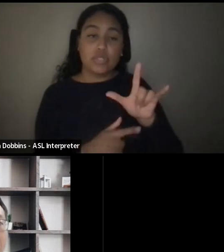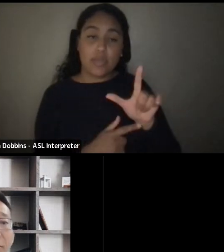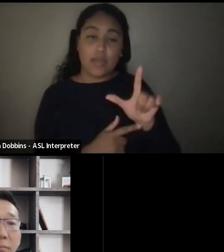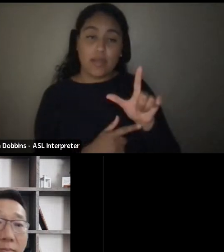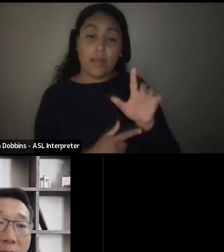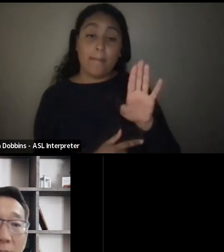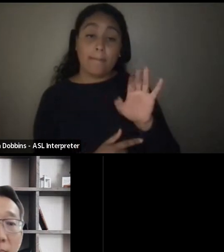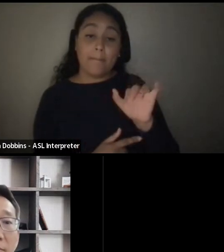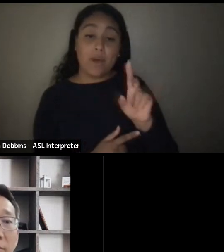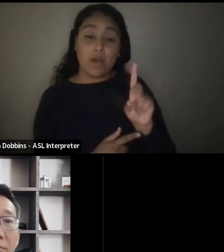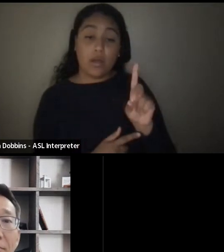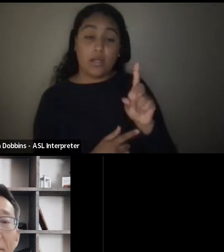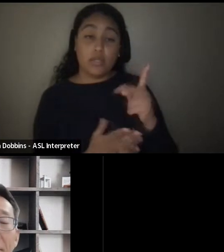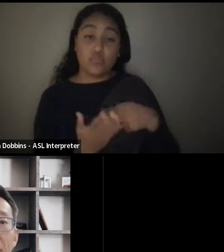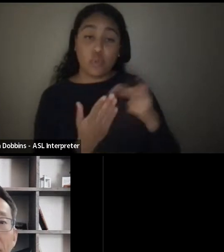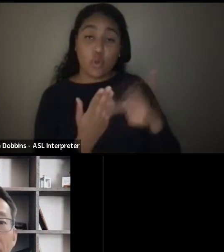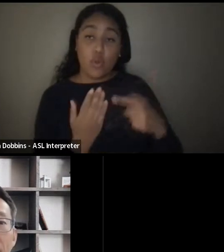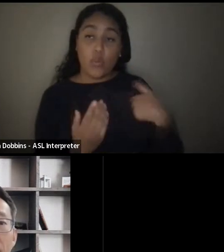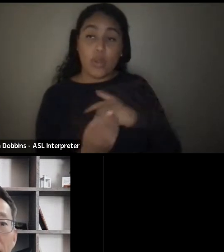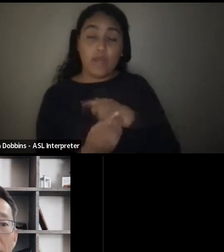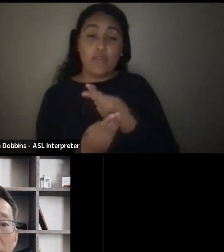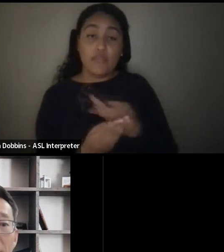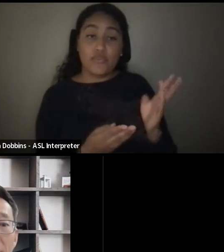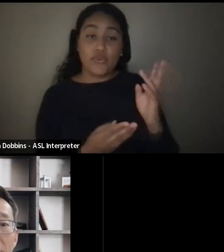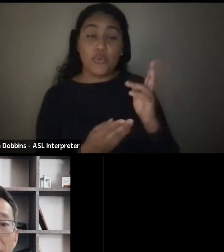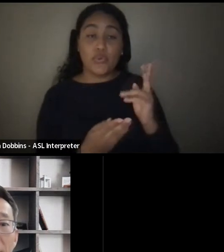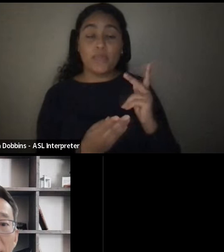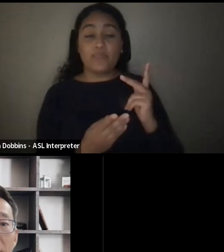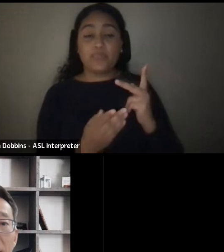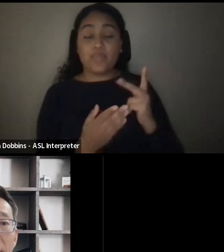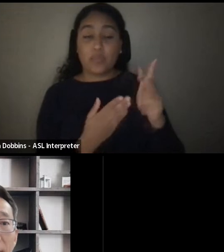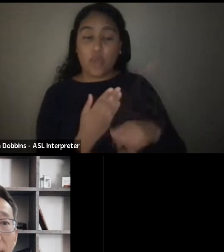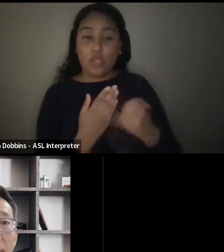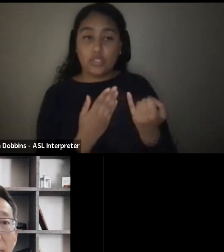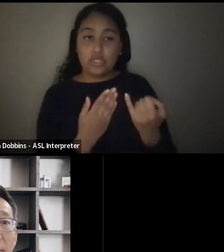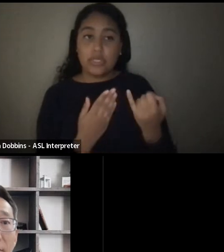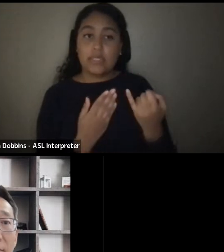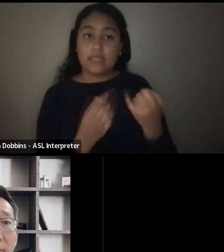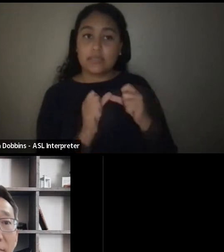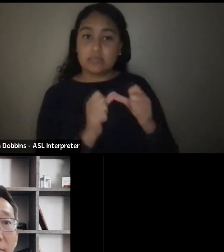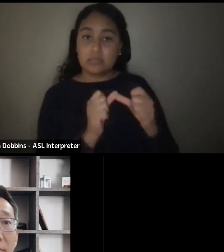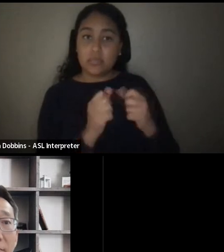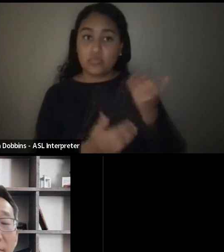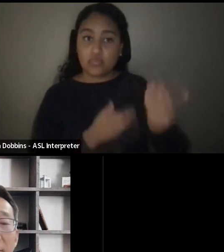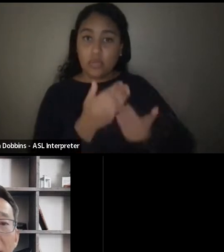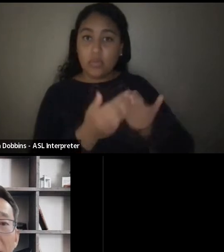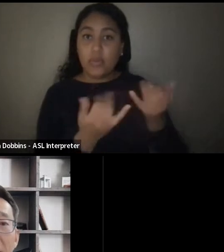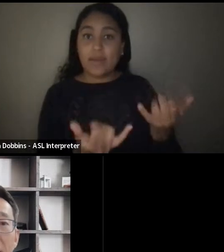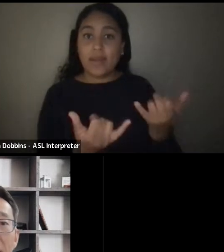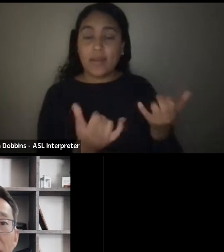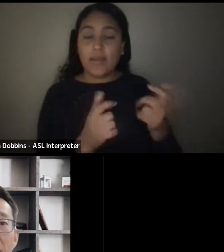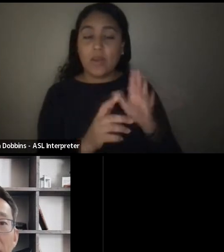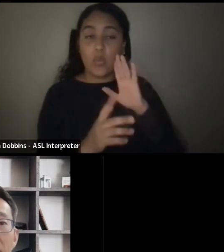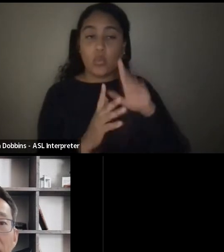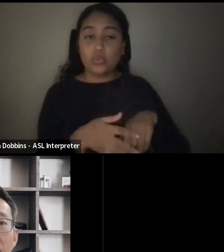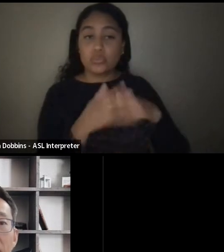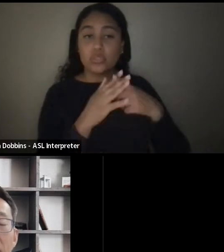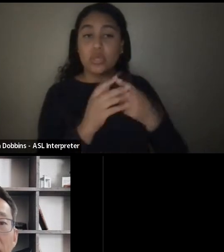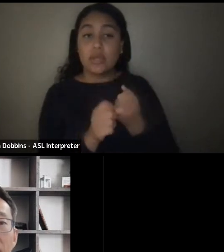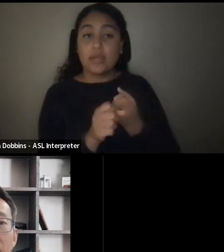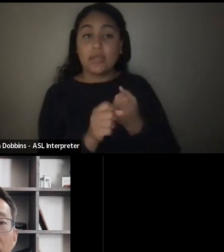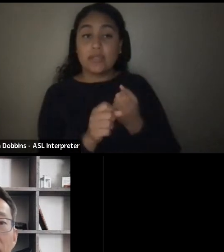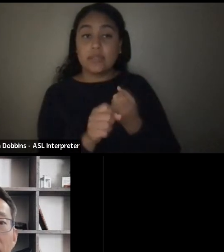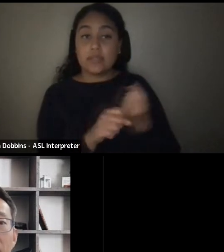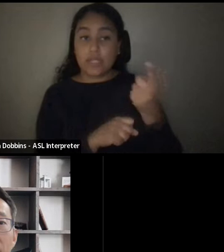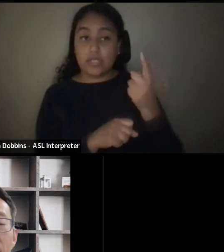program. We have several projects going right now and that are going to plan to start next summer that